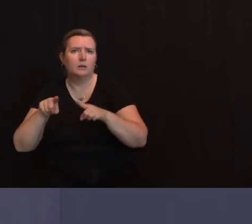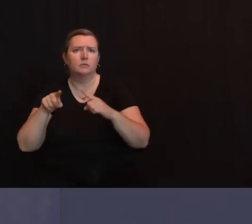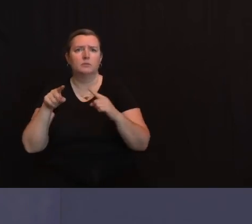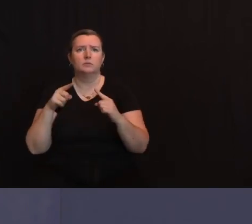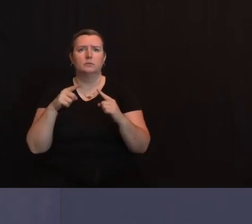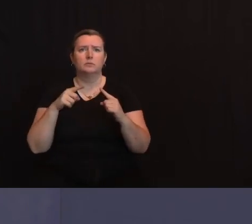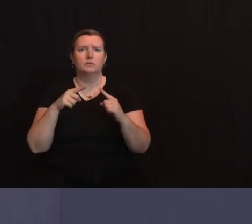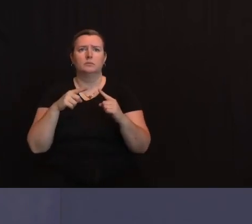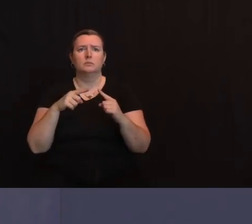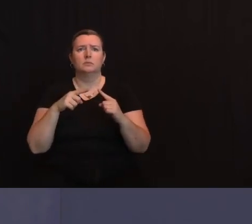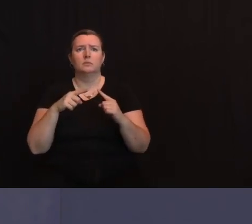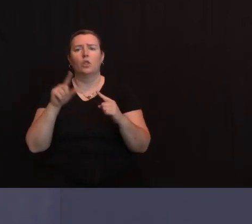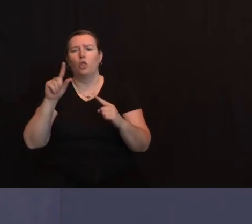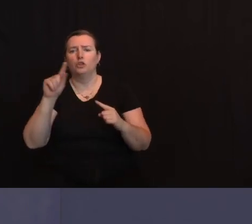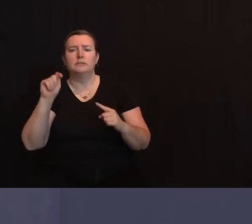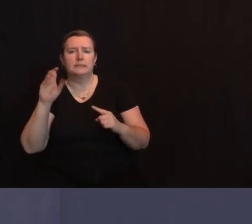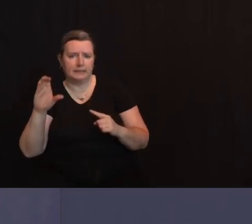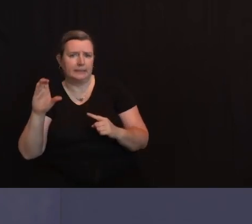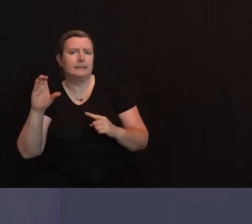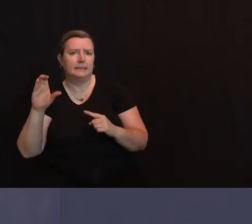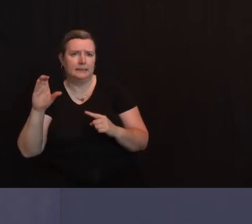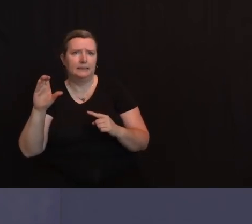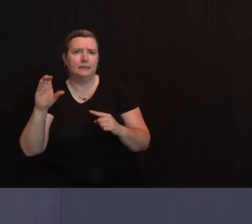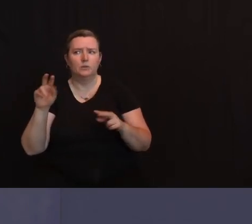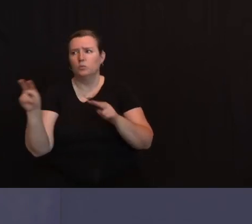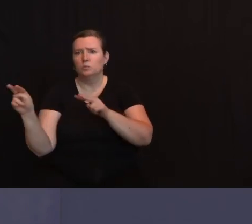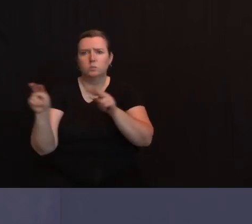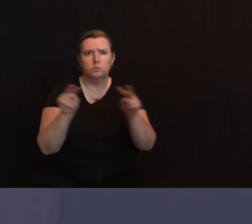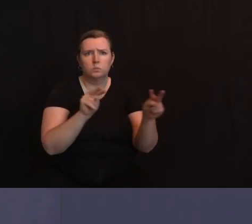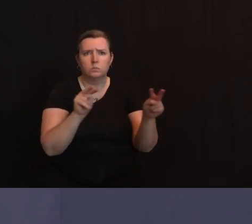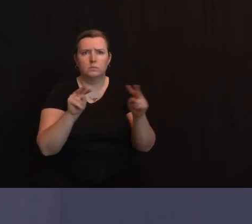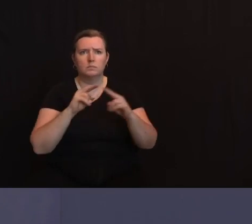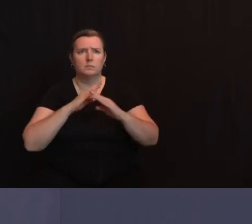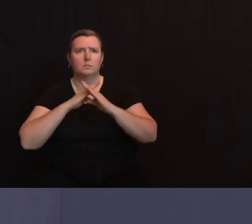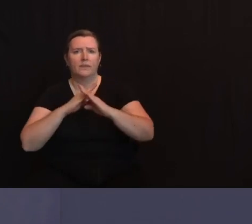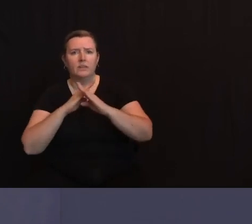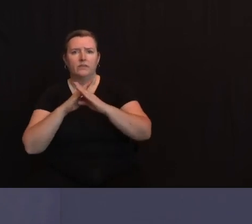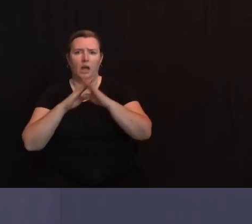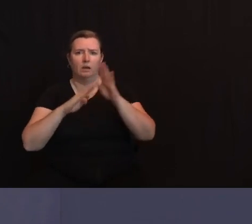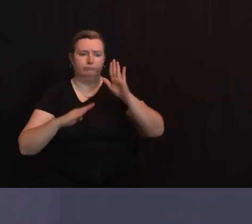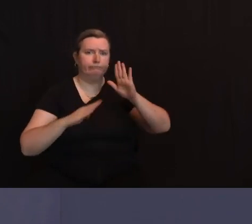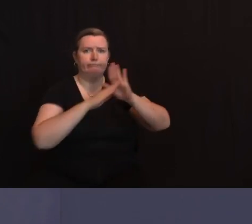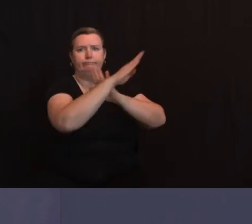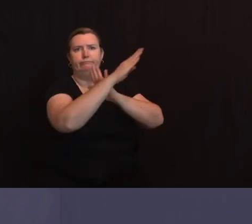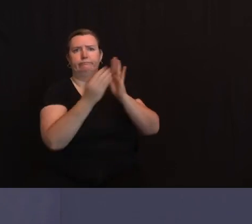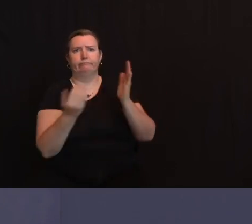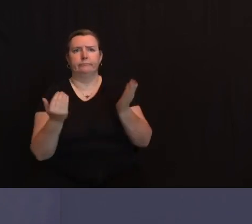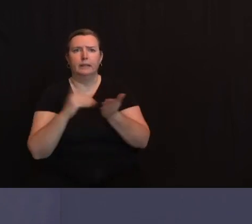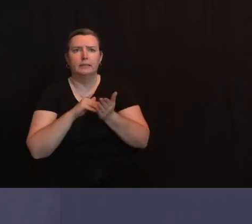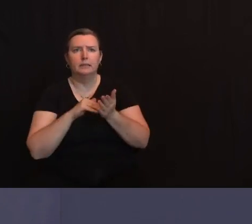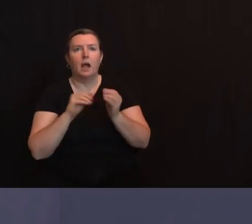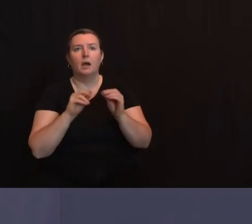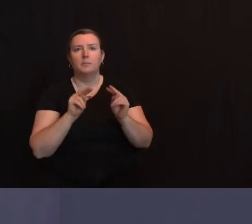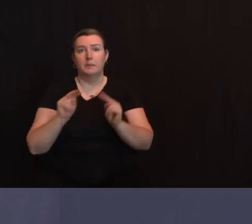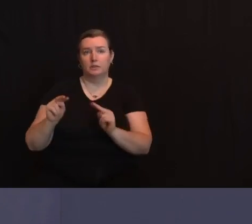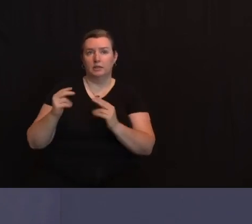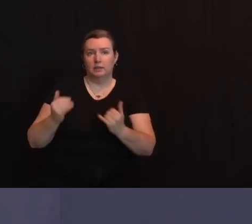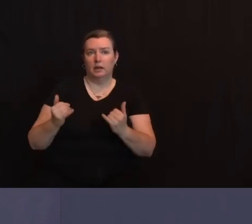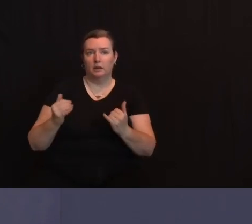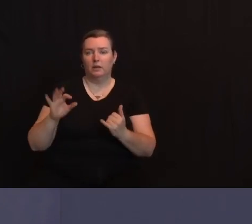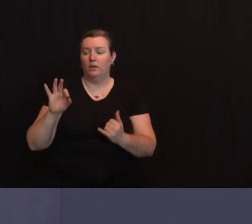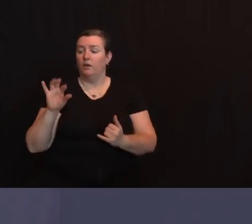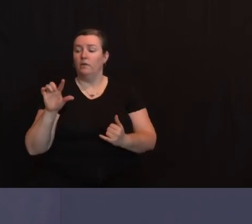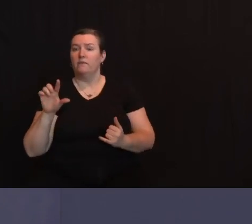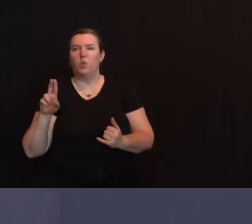that present risk of the resurgence of COVID and monitor the impact of the upcoming flu season. It will